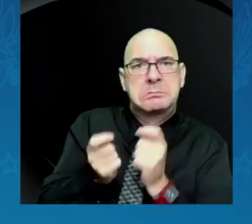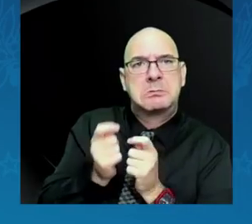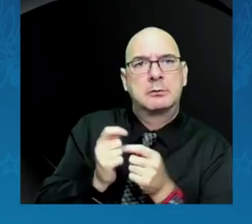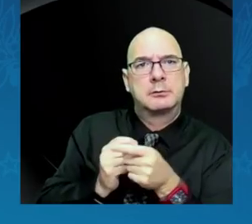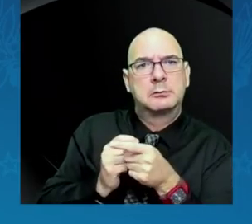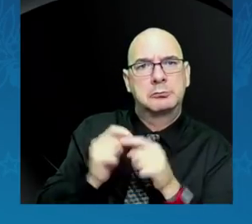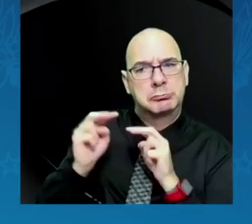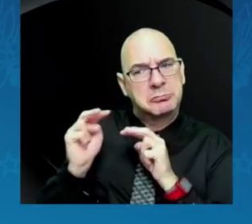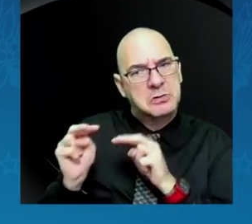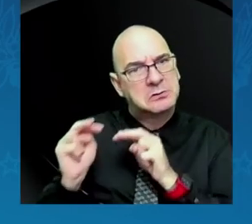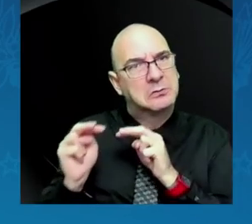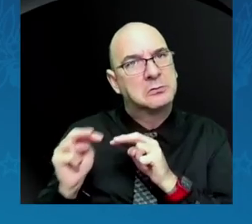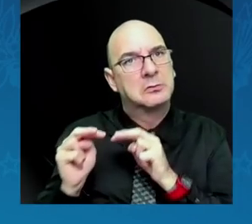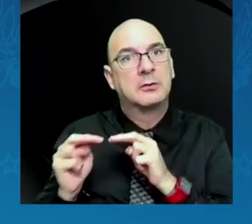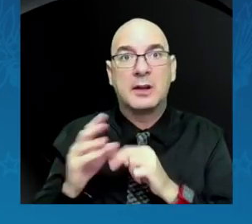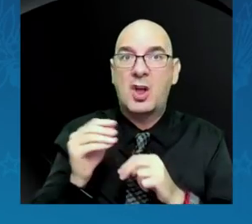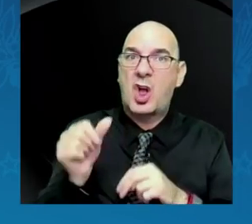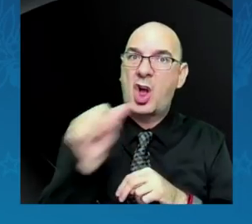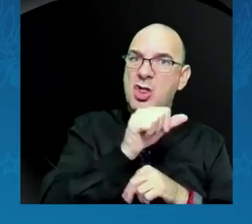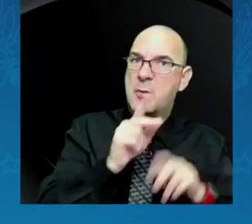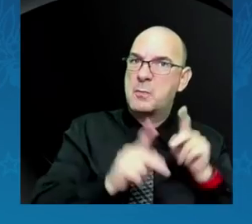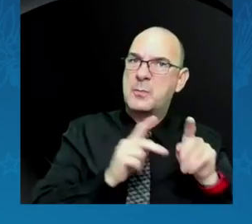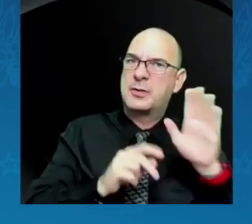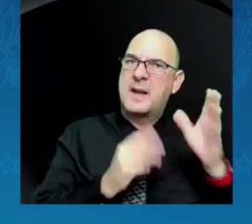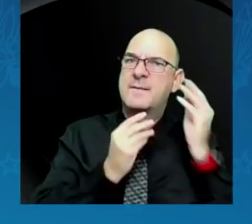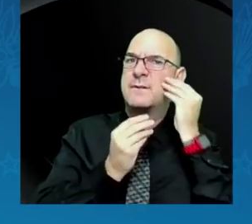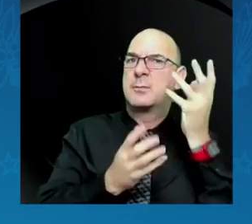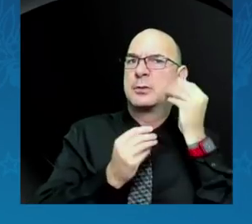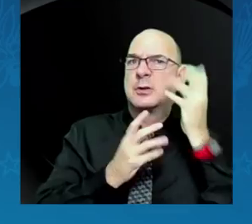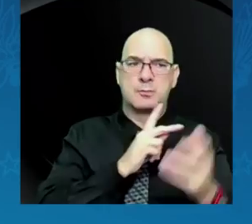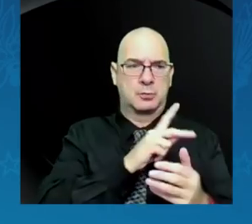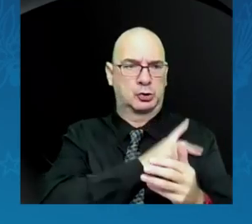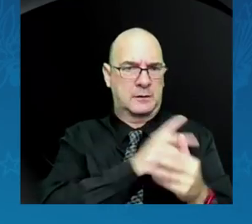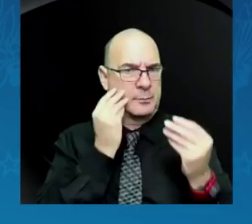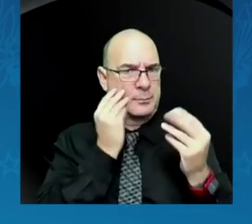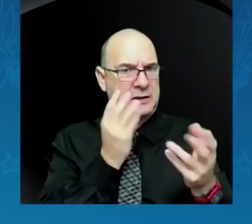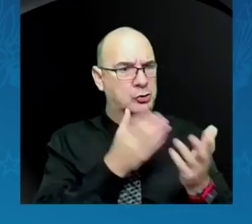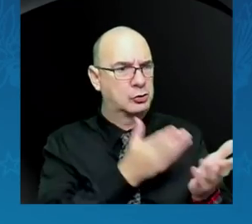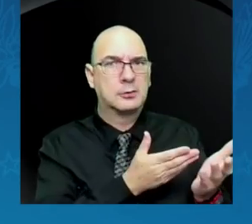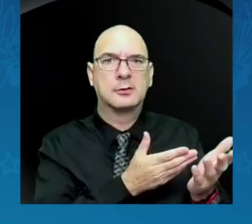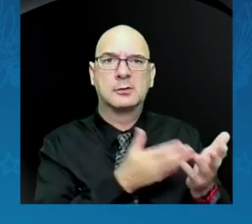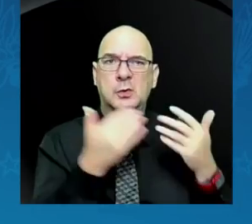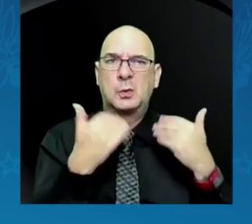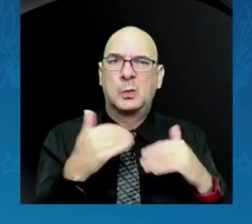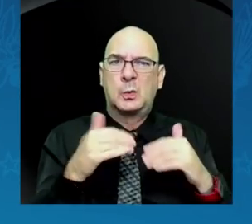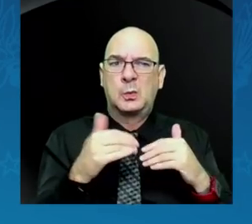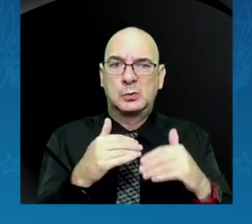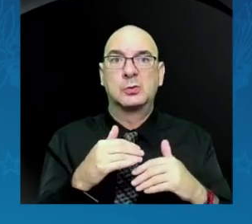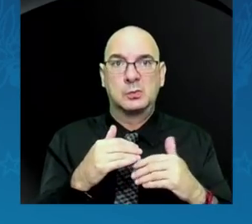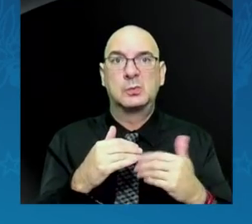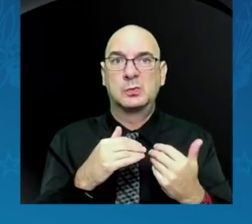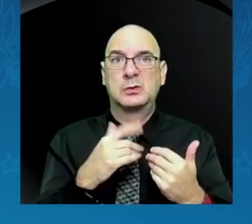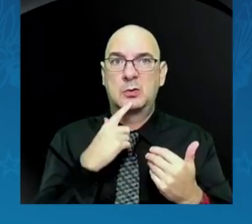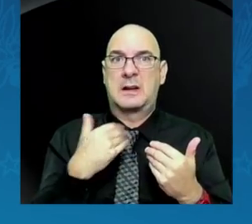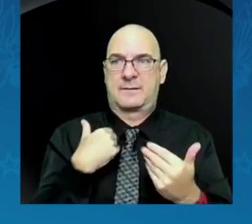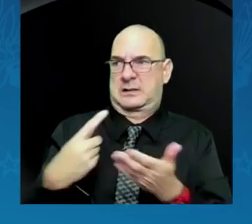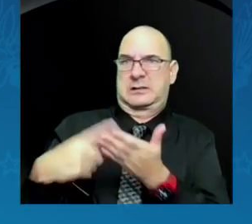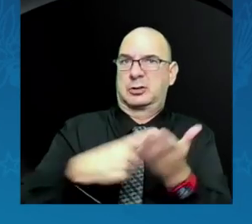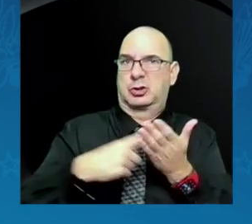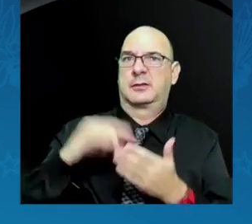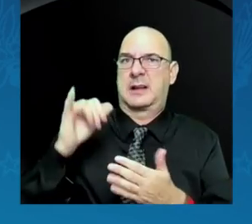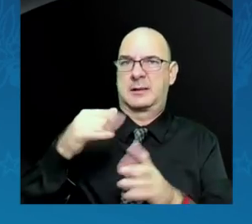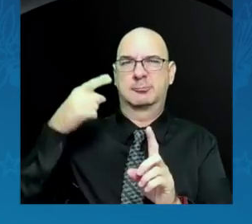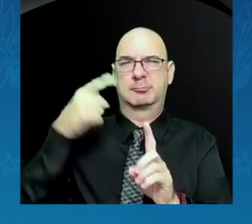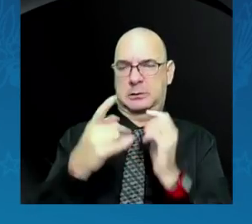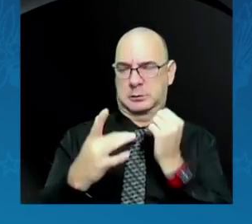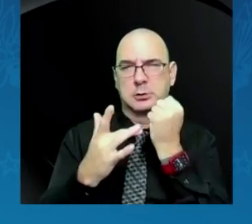other people's data and personal information. So these are some of the conversations that we had on technology. As you know,